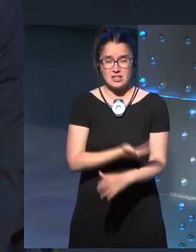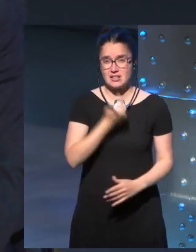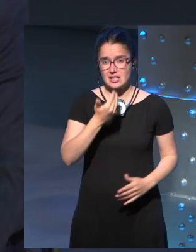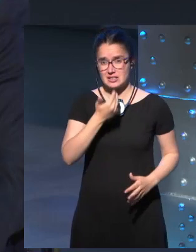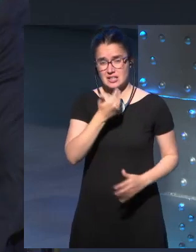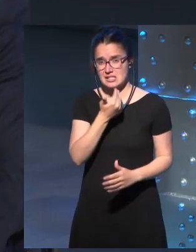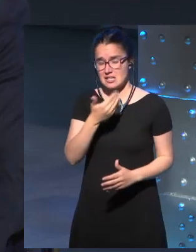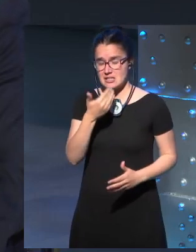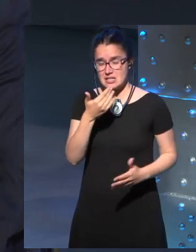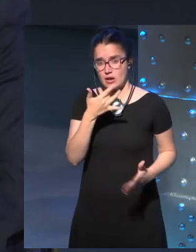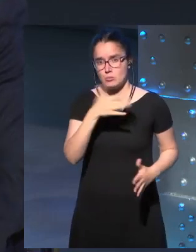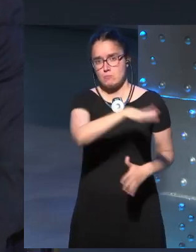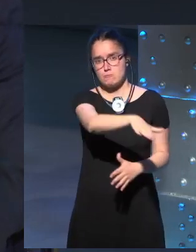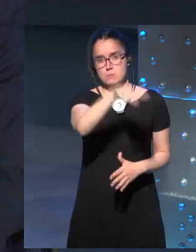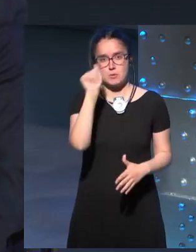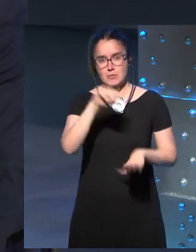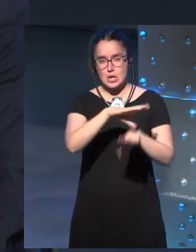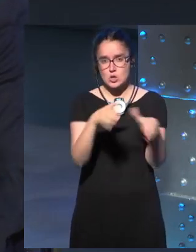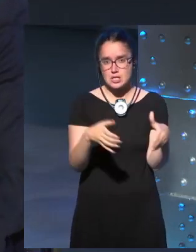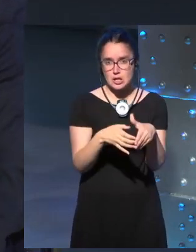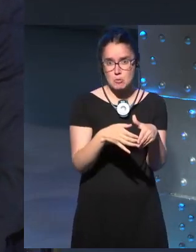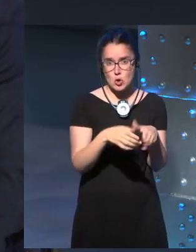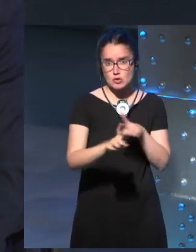the Civil War, they were